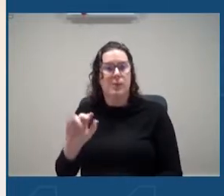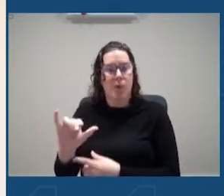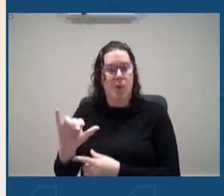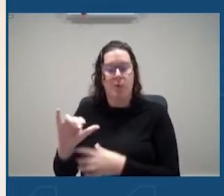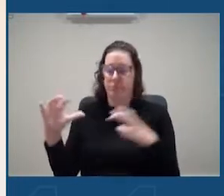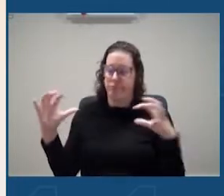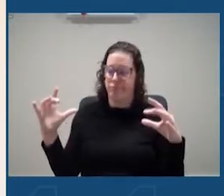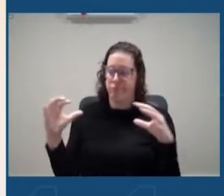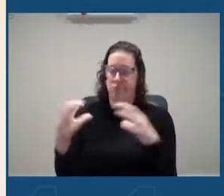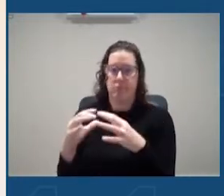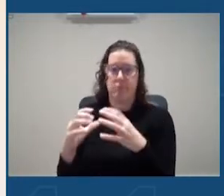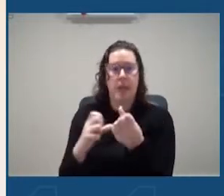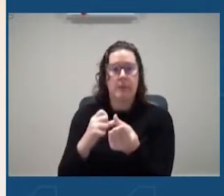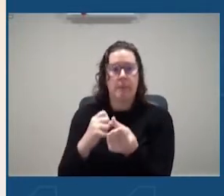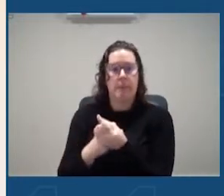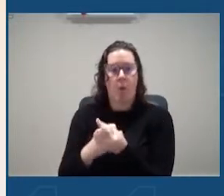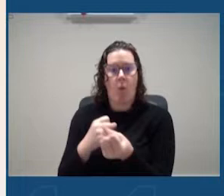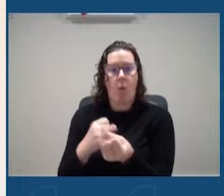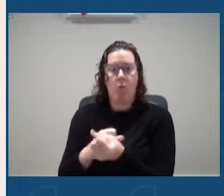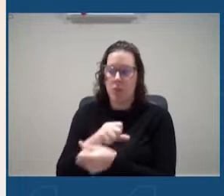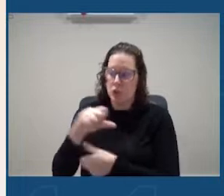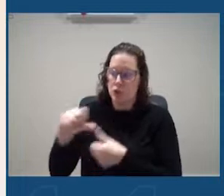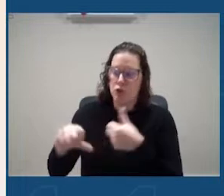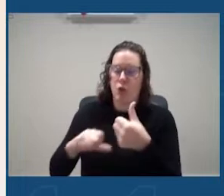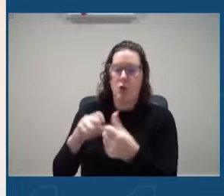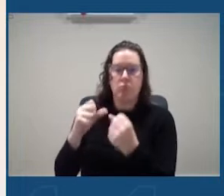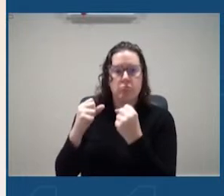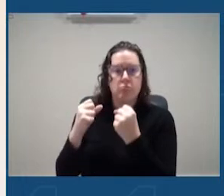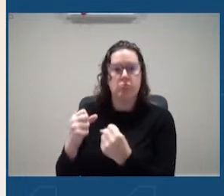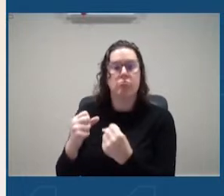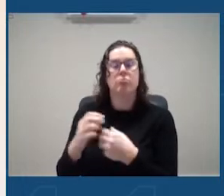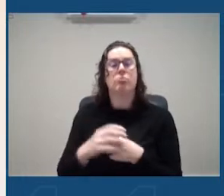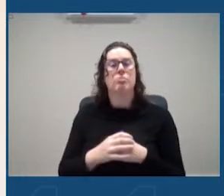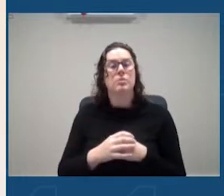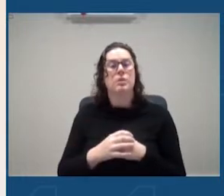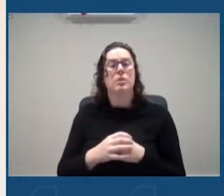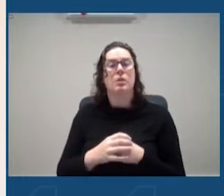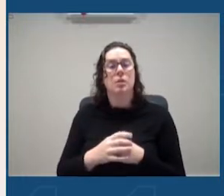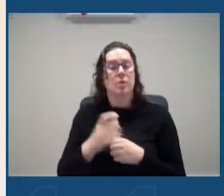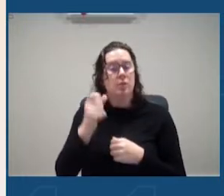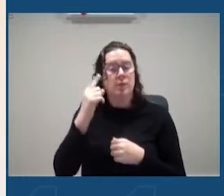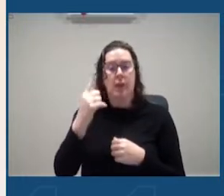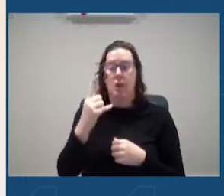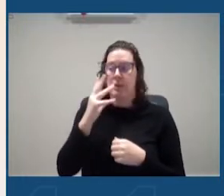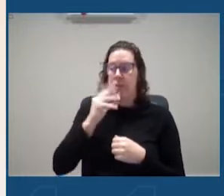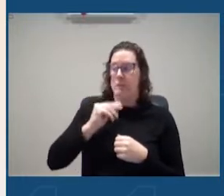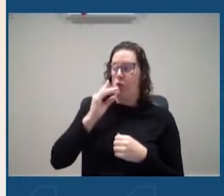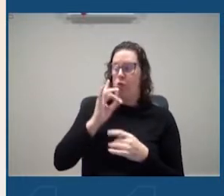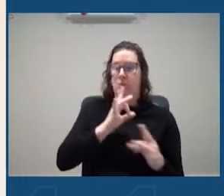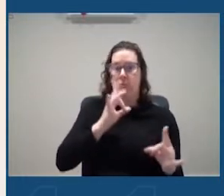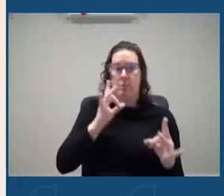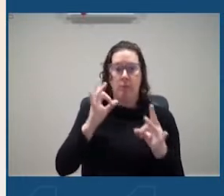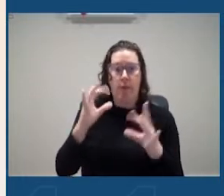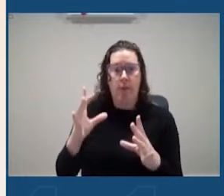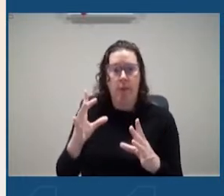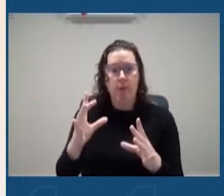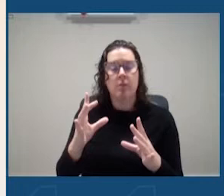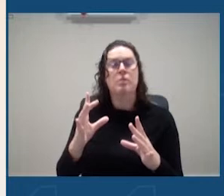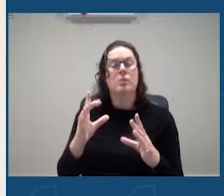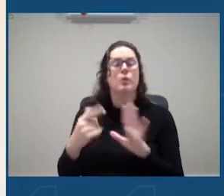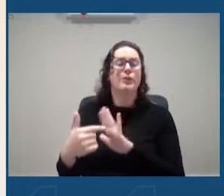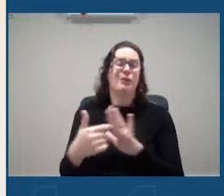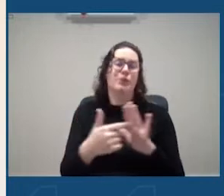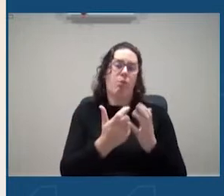together and support each other. In the face of hate, we have shown our